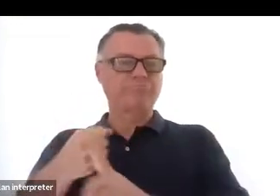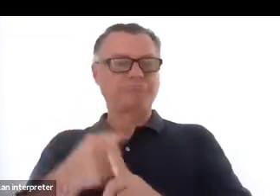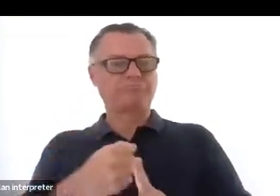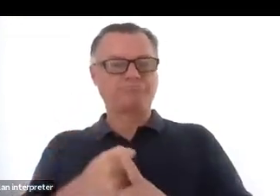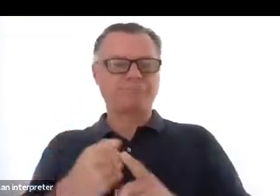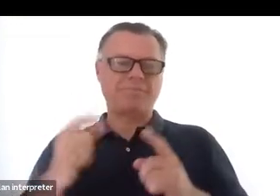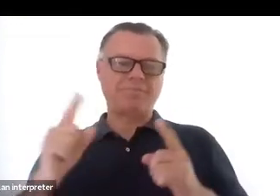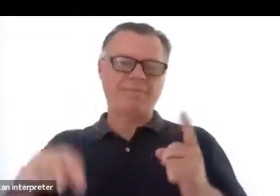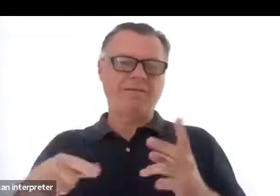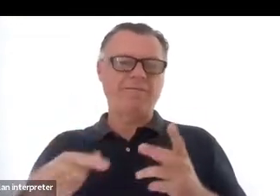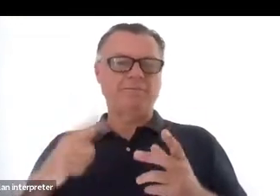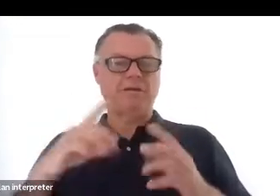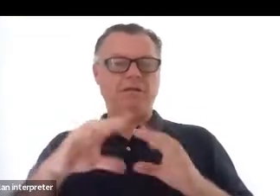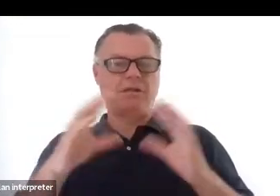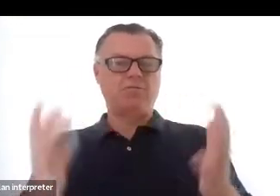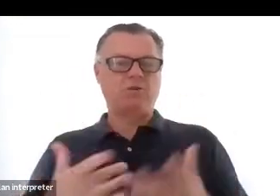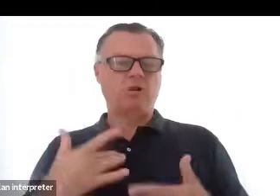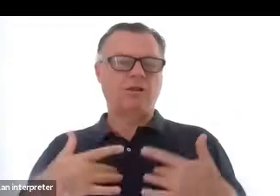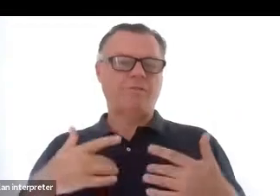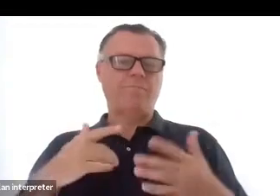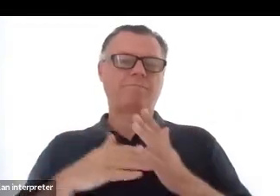changed.